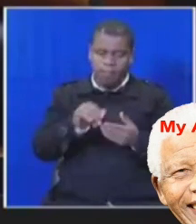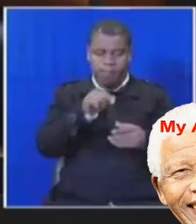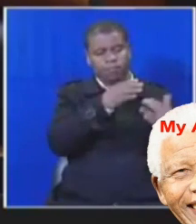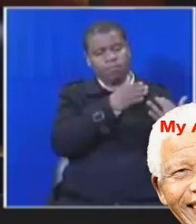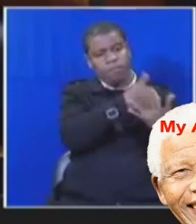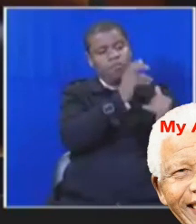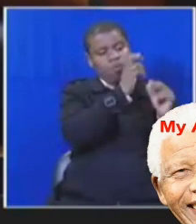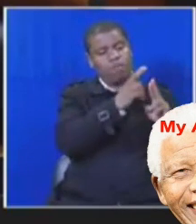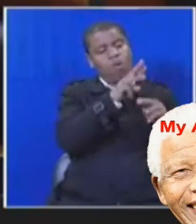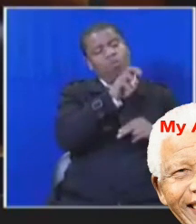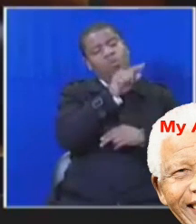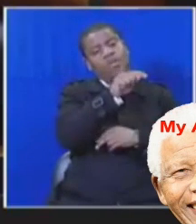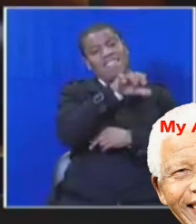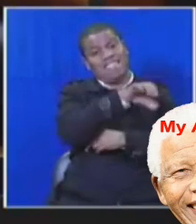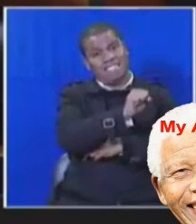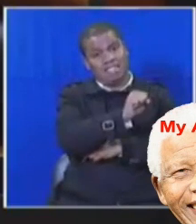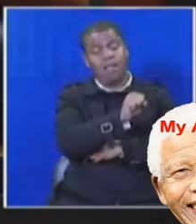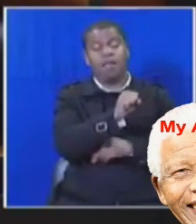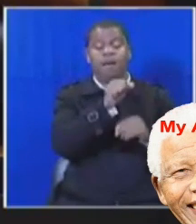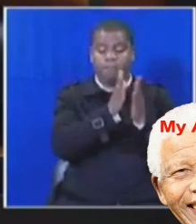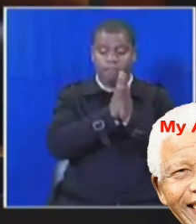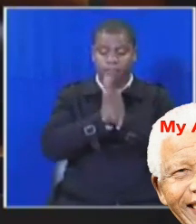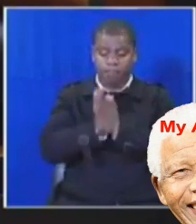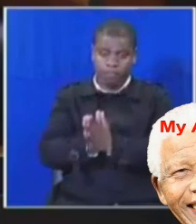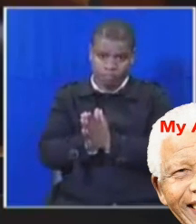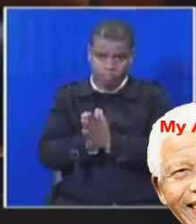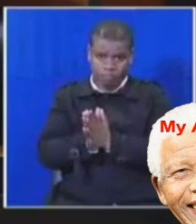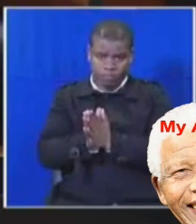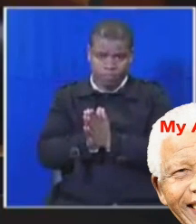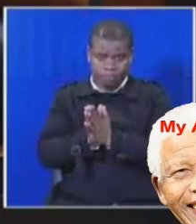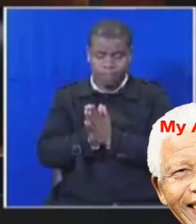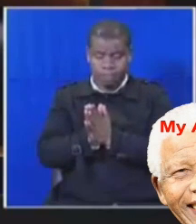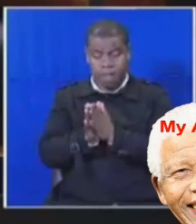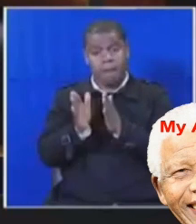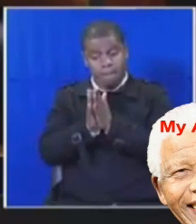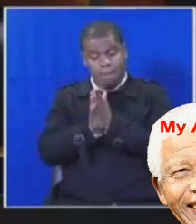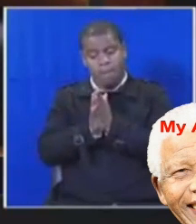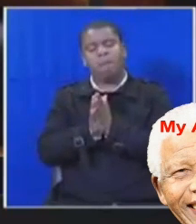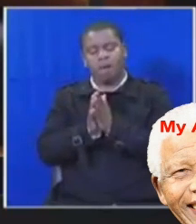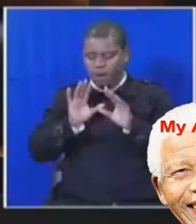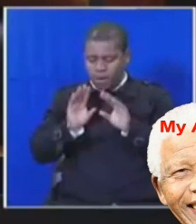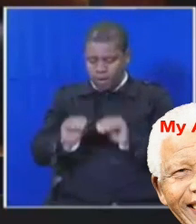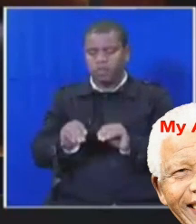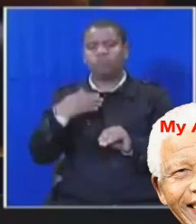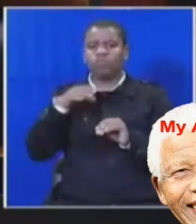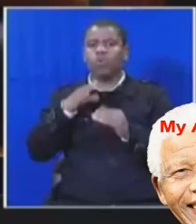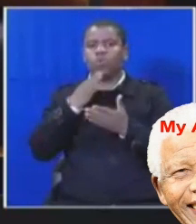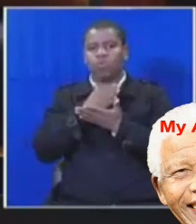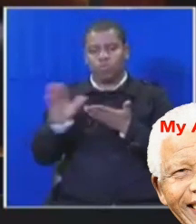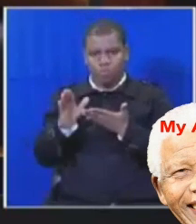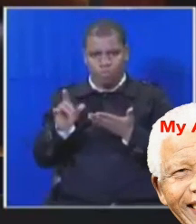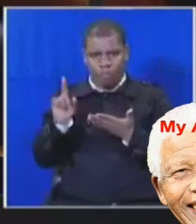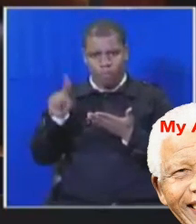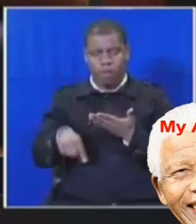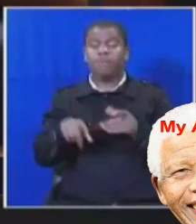Honorable Waters rather, asked that the member be asked to withdraw. Honorable Chief Whip